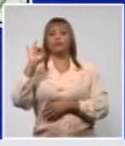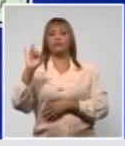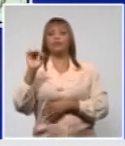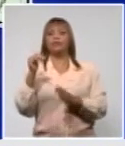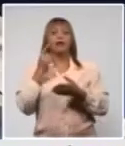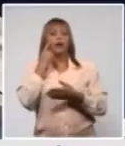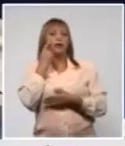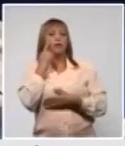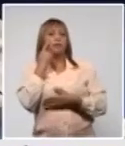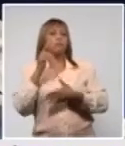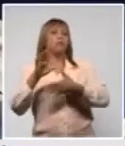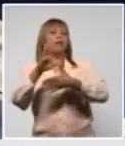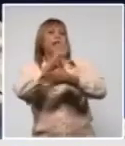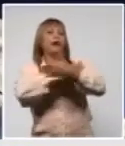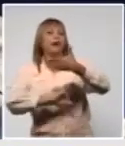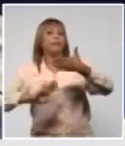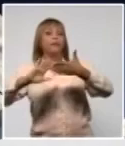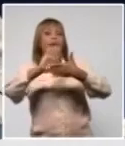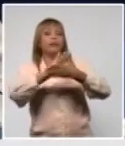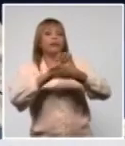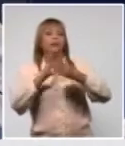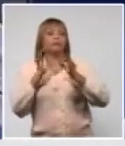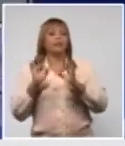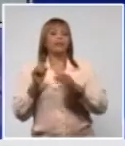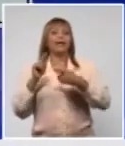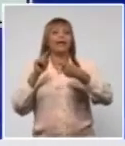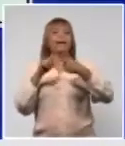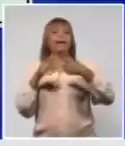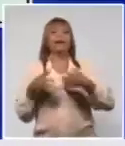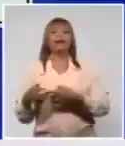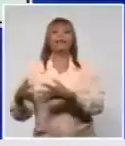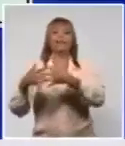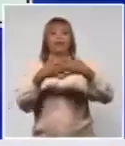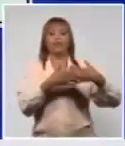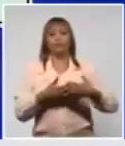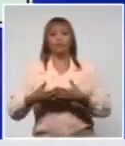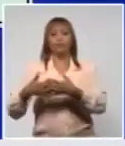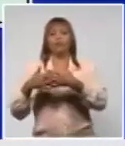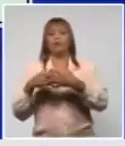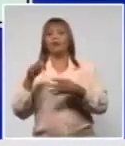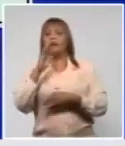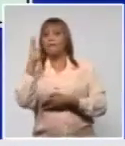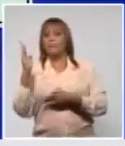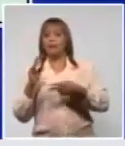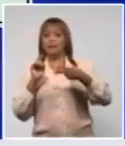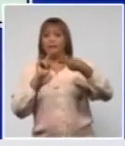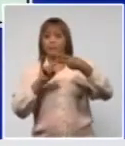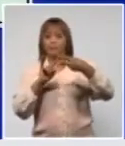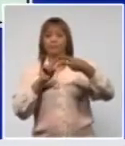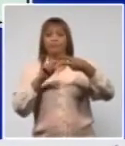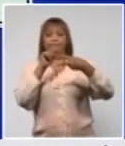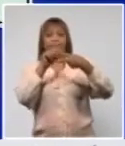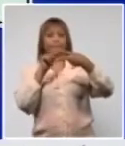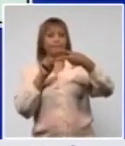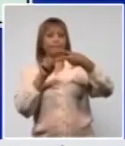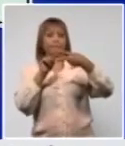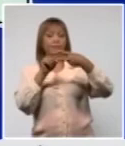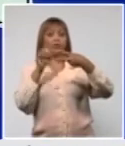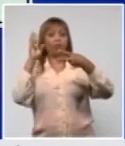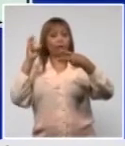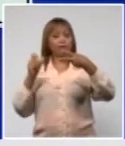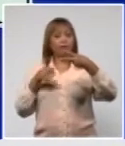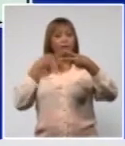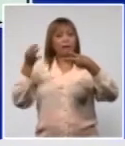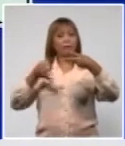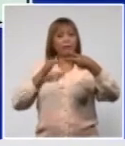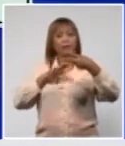1,273,504. Turning the attention to the most affected countries in the region, after the United States and Brazil comes